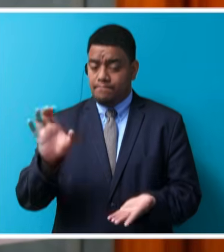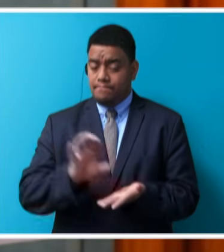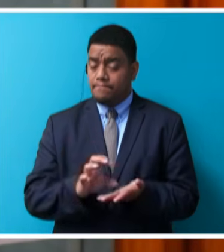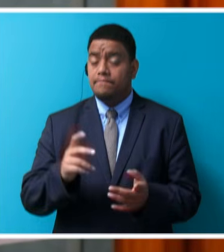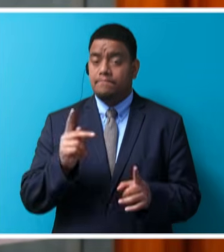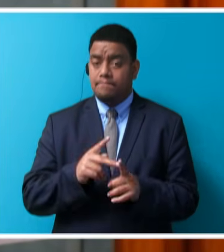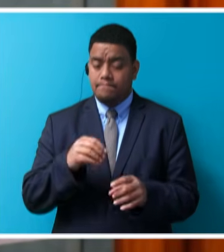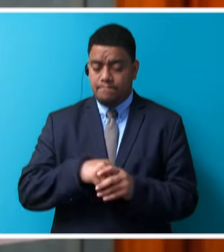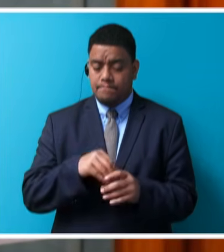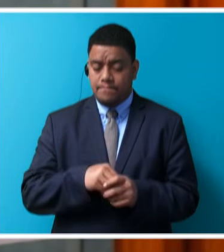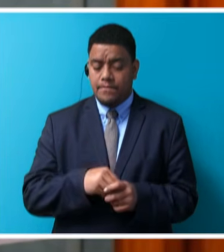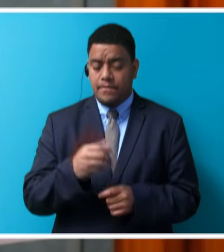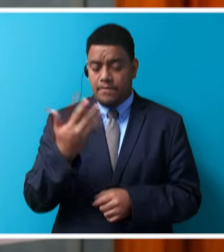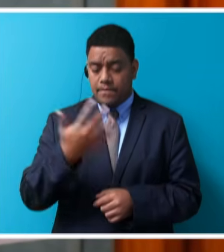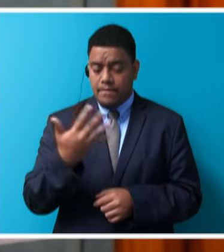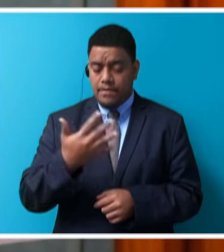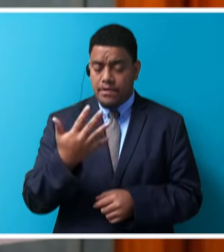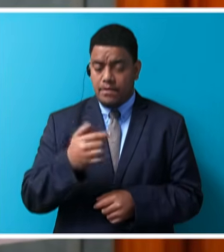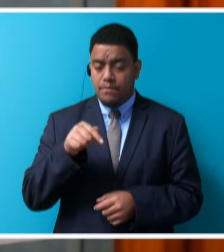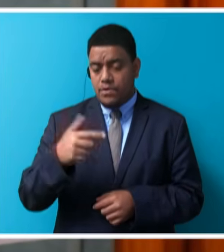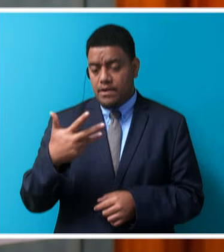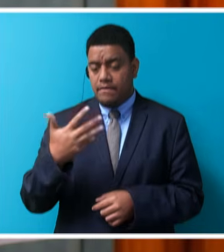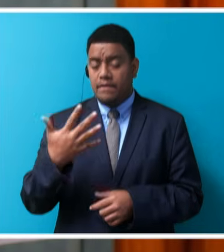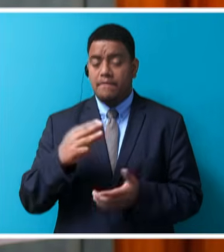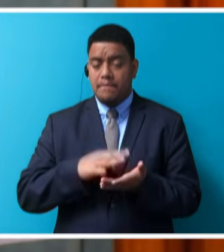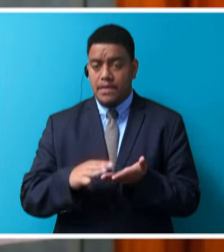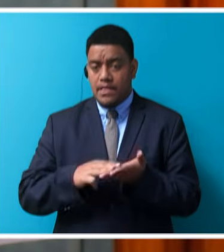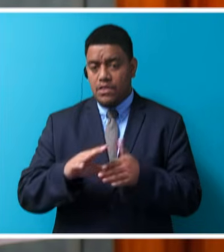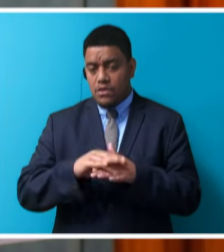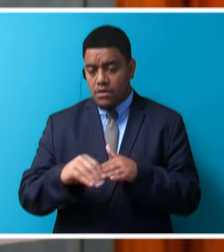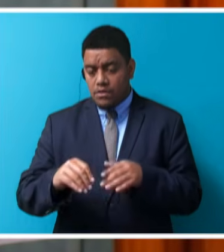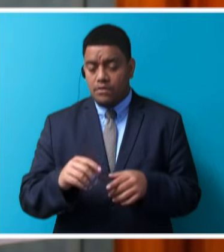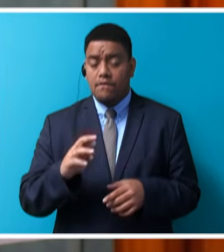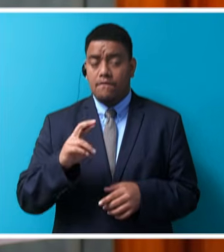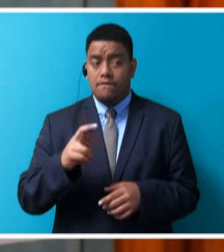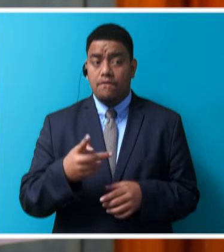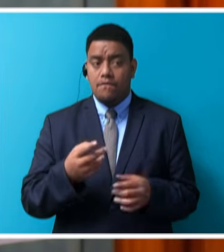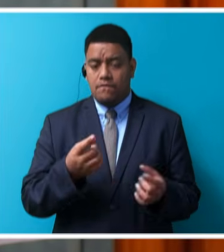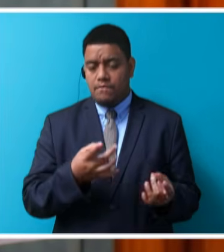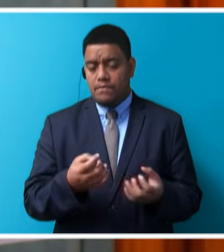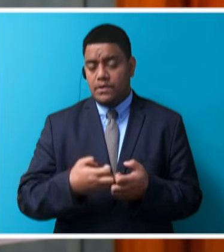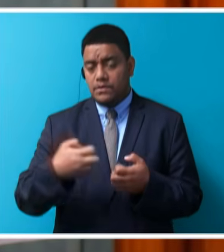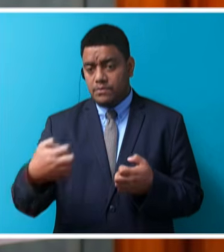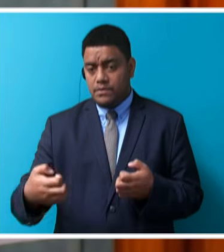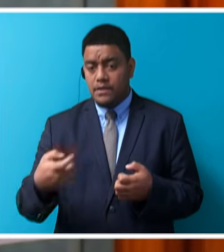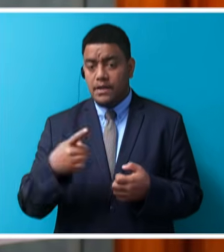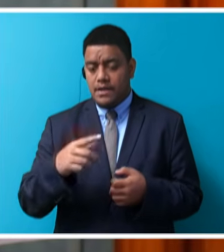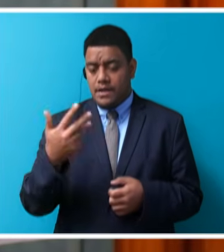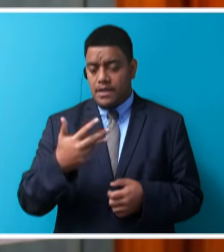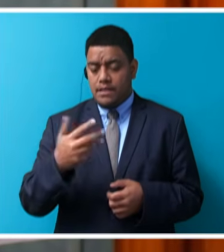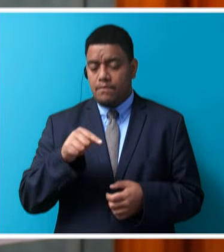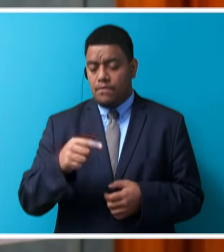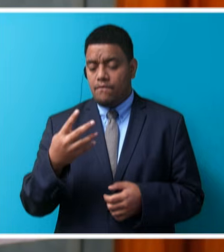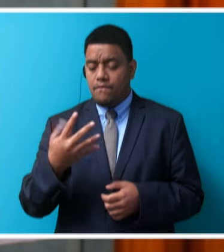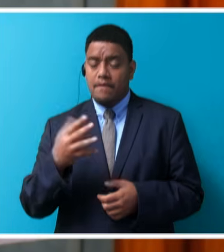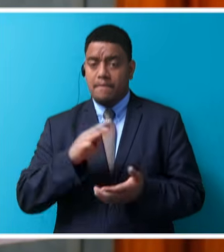includes approximately $15.95 million for operating expenditure and